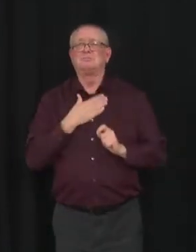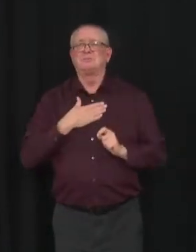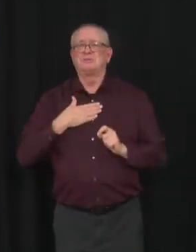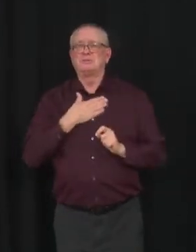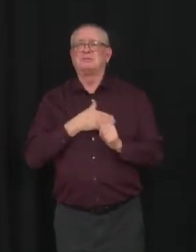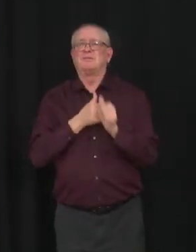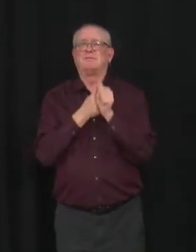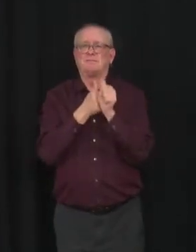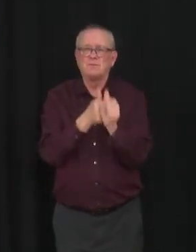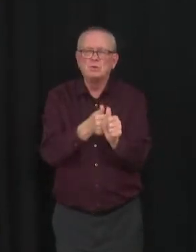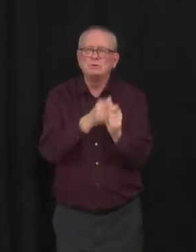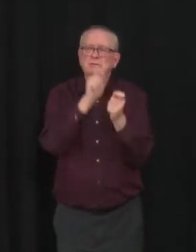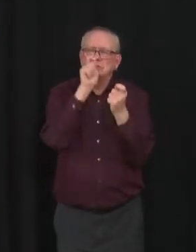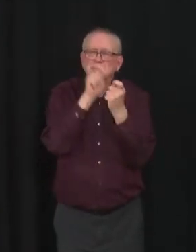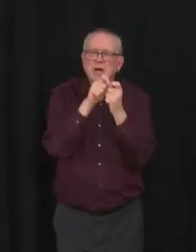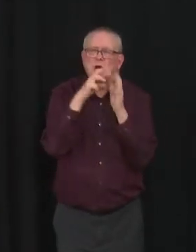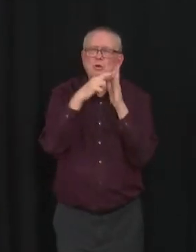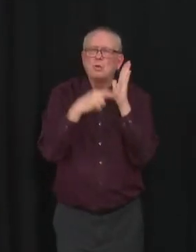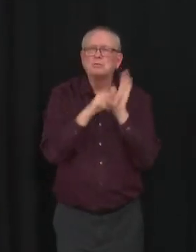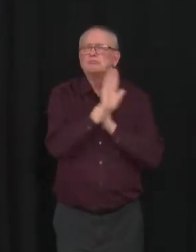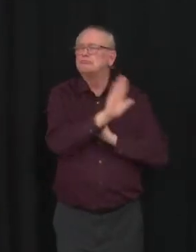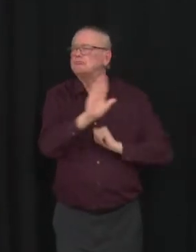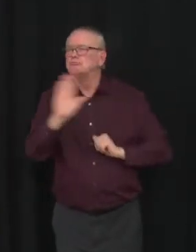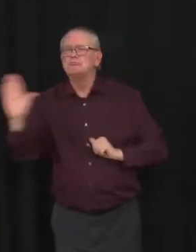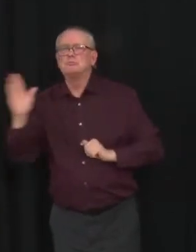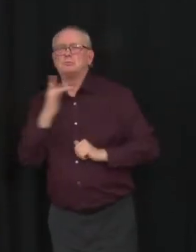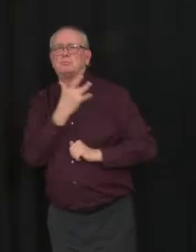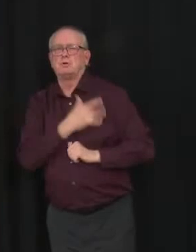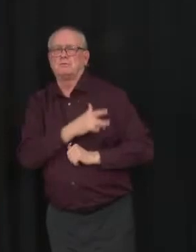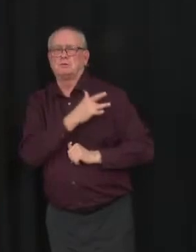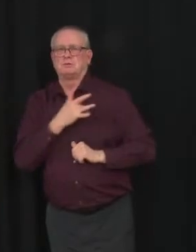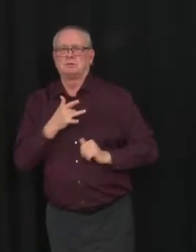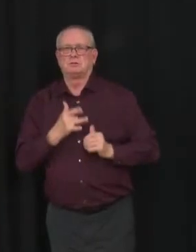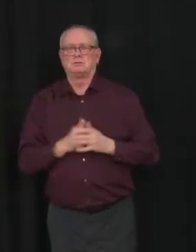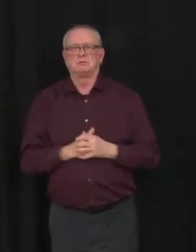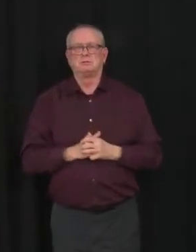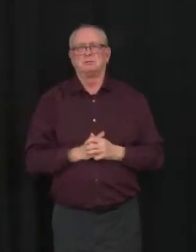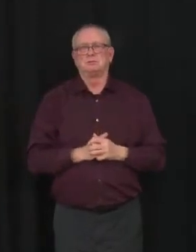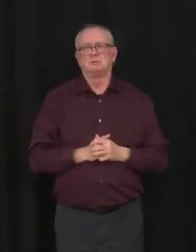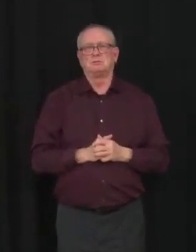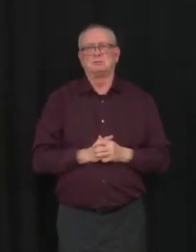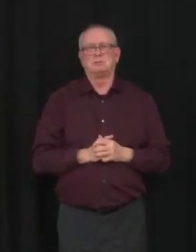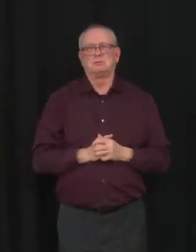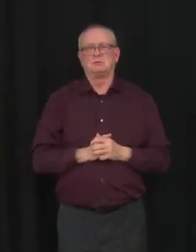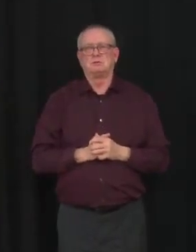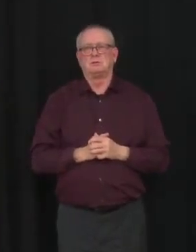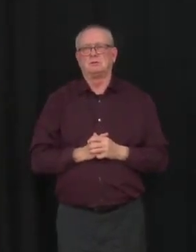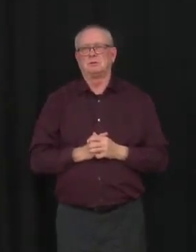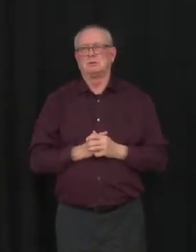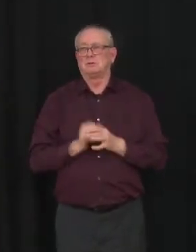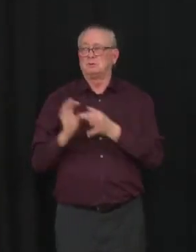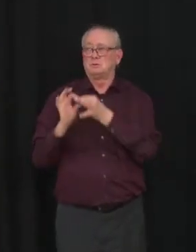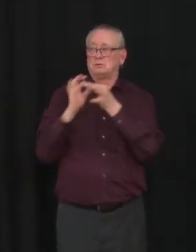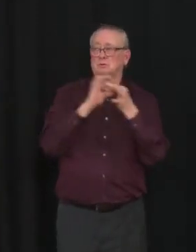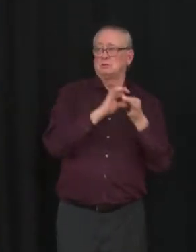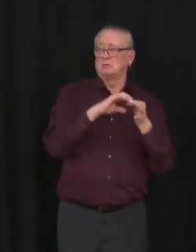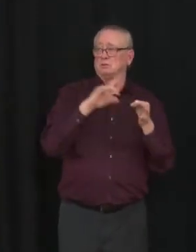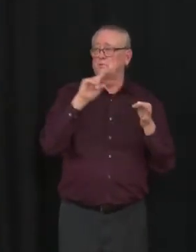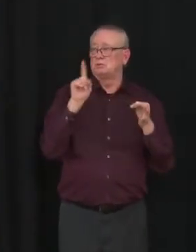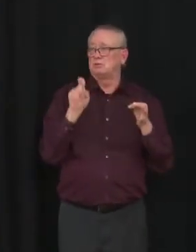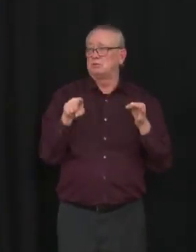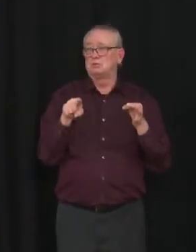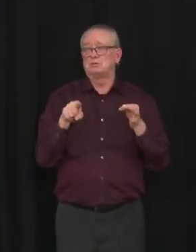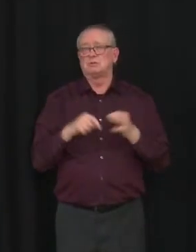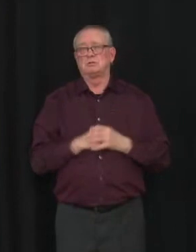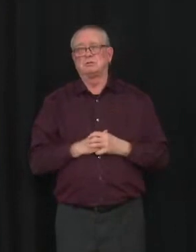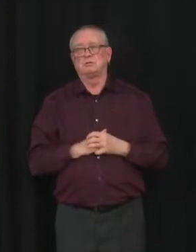are and follow the public health measures in whatever location you are in. Do you have a follow-up, Chris? Yeah, just for the